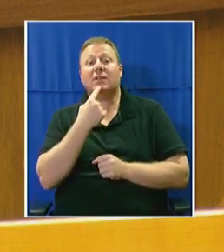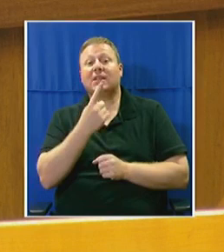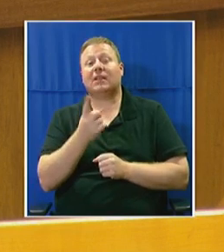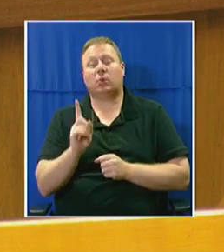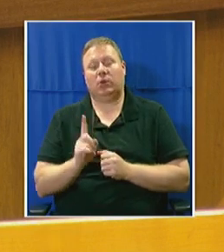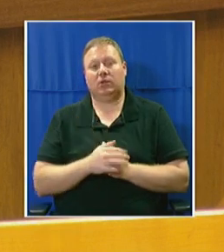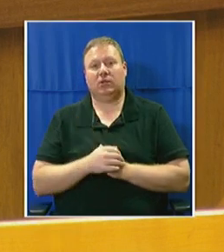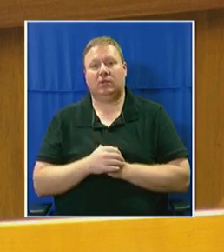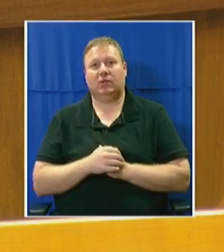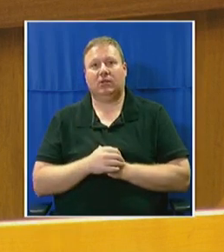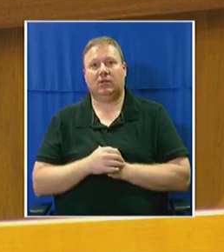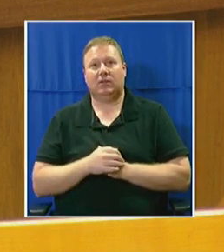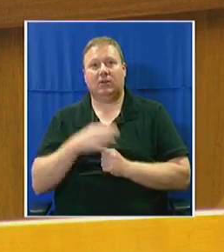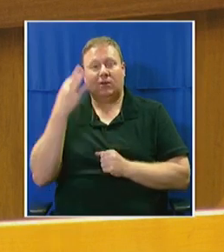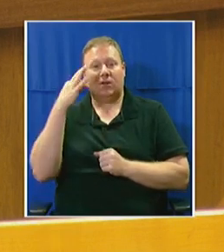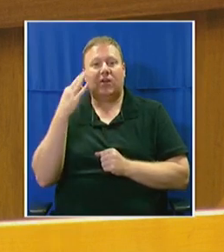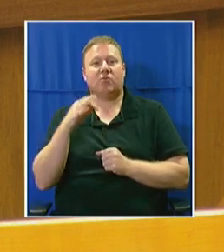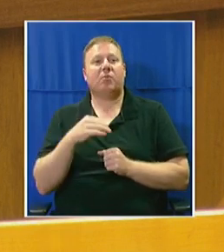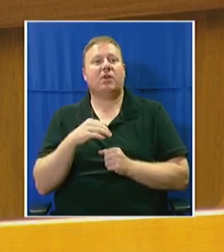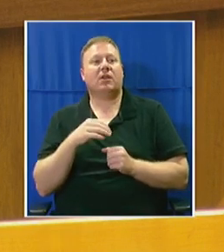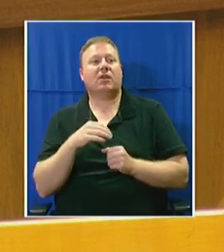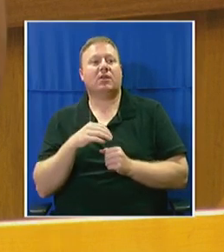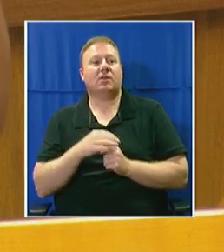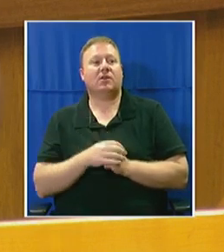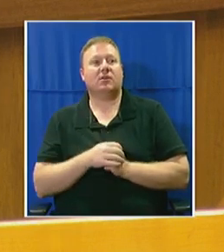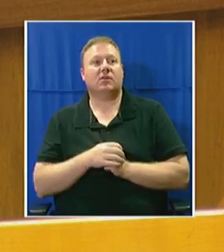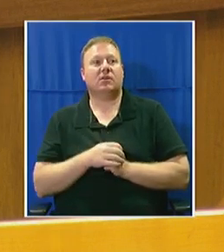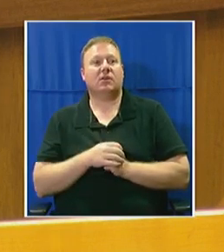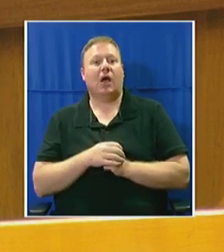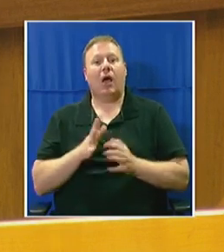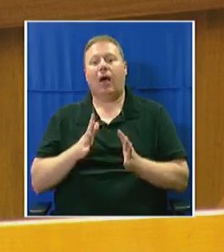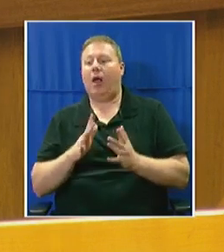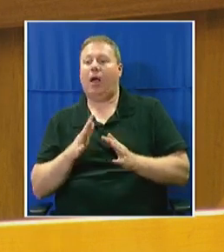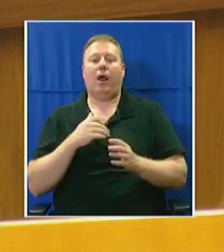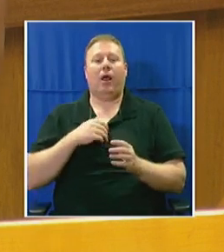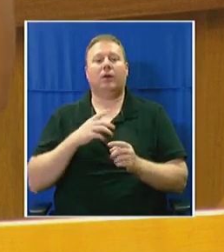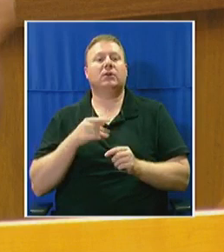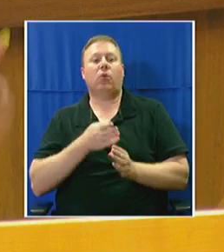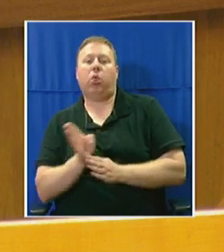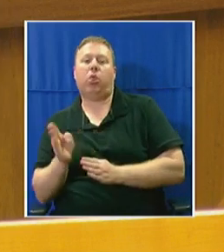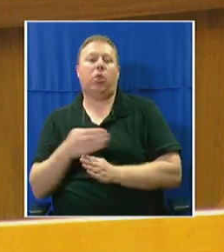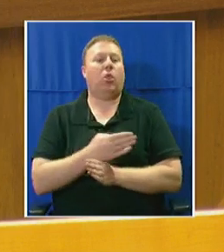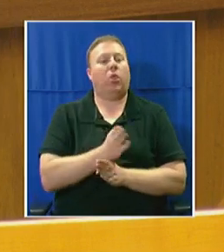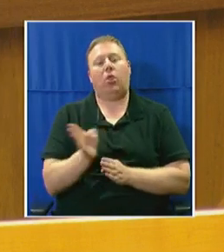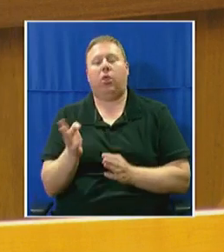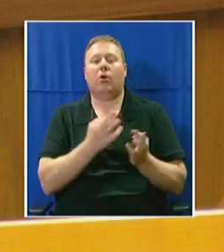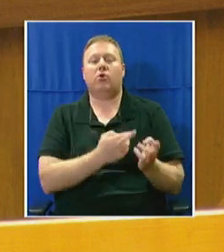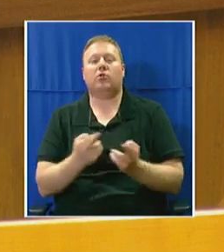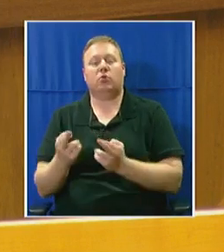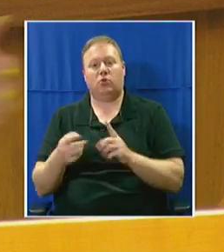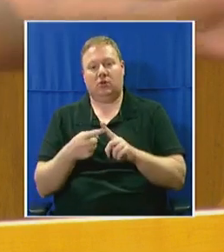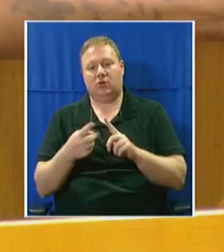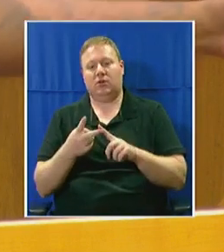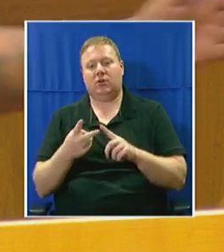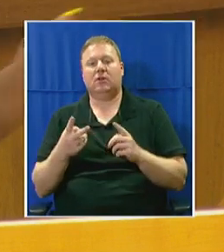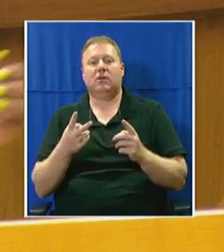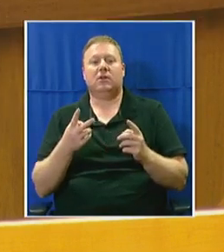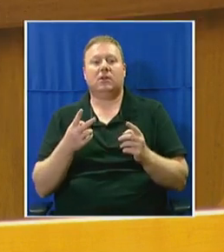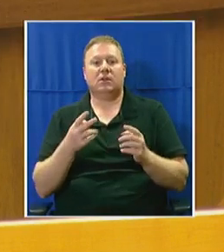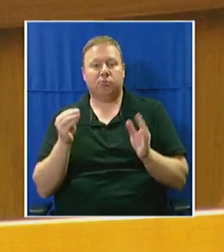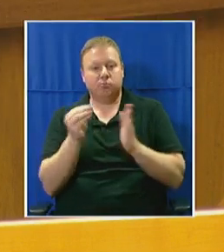government is grasping at straws when it comes to resourcing interventions implementing interventions across